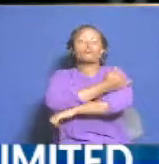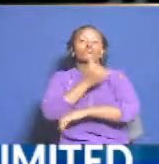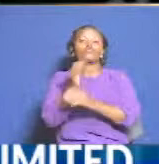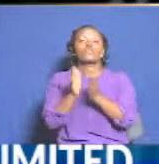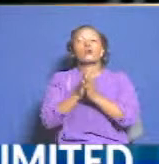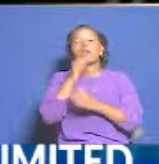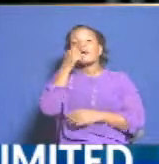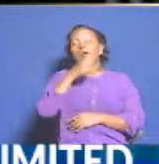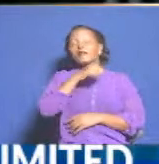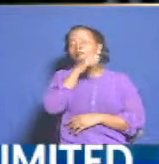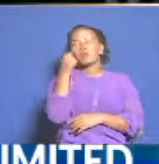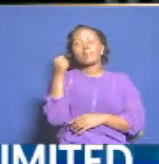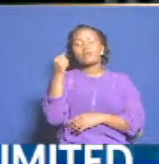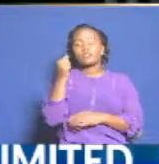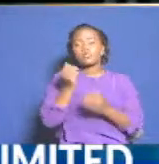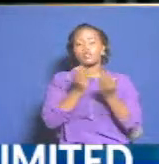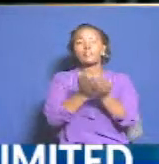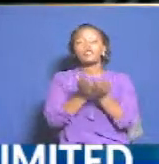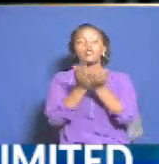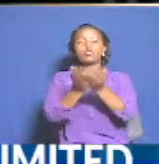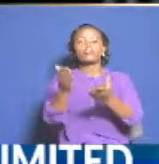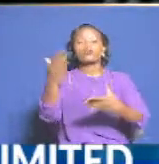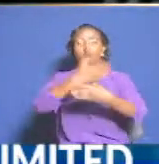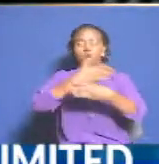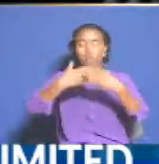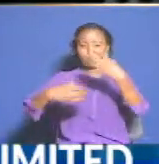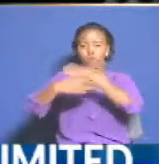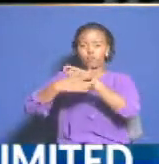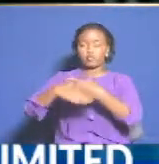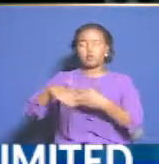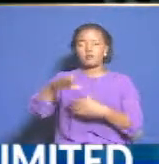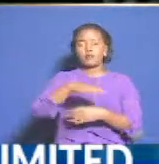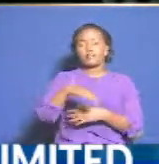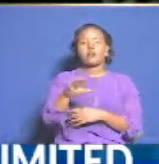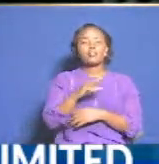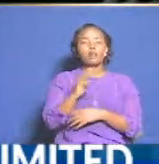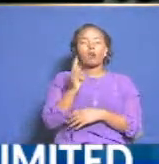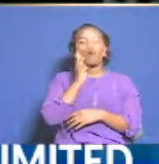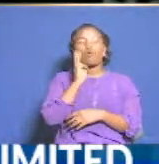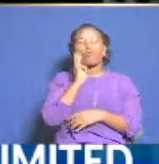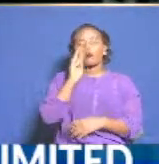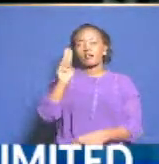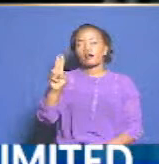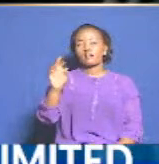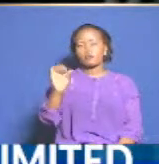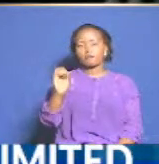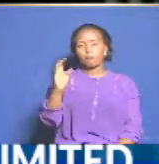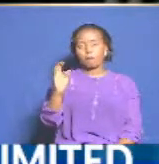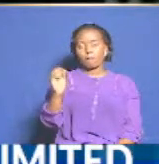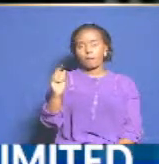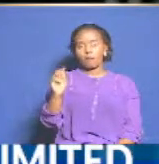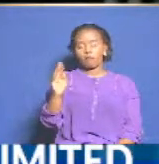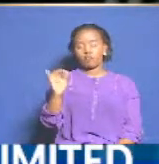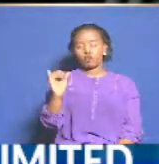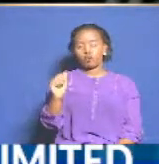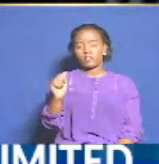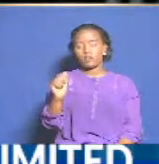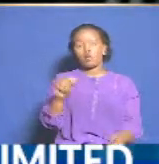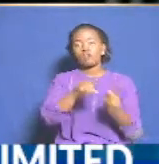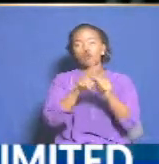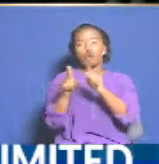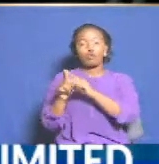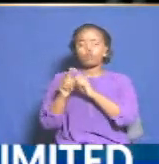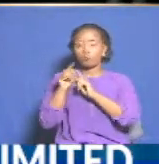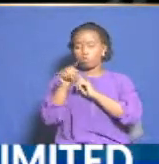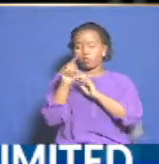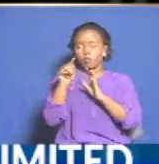commercial shipbuilding interests within Lake Victoria. Further, the Kenya Shipyards Limited is